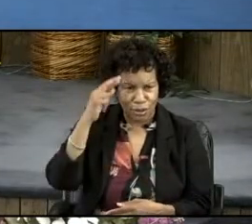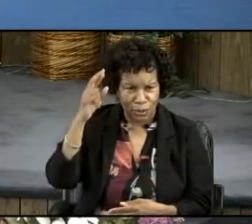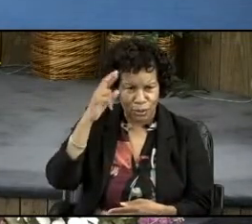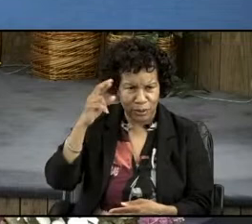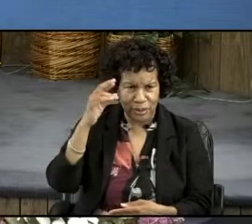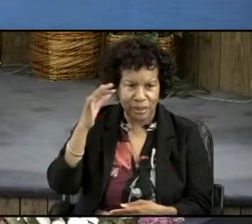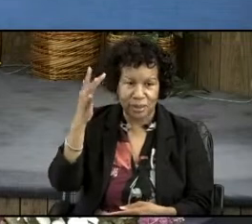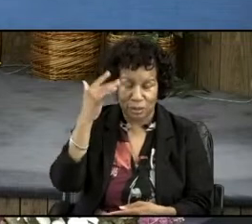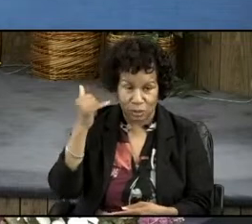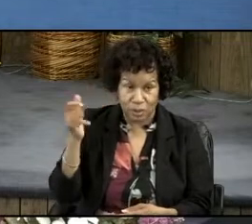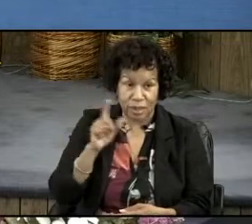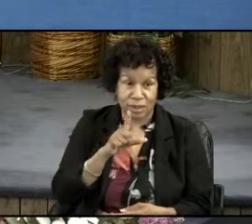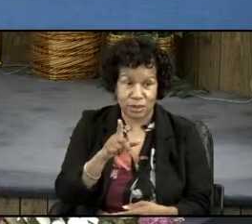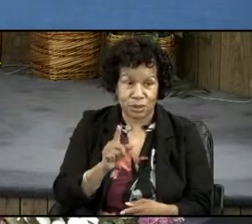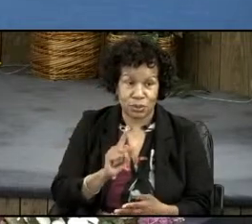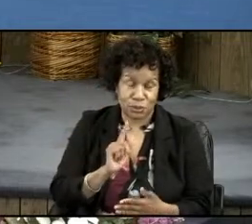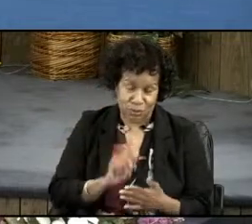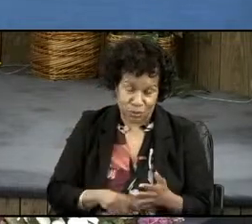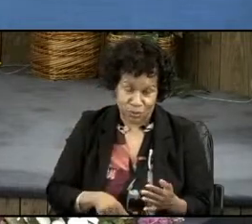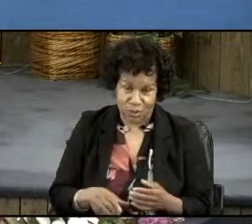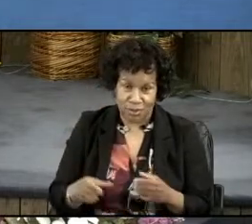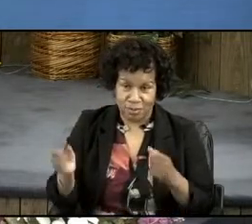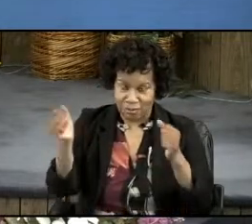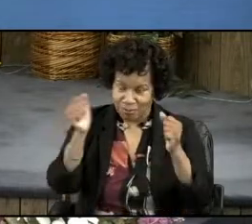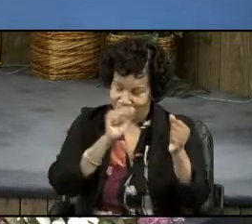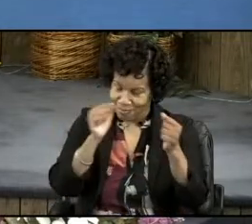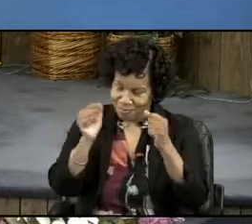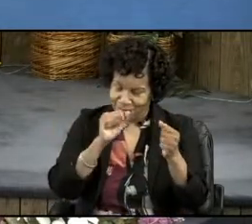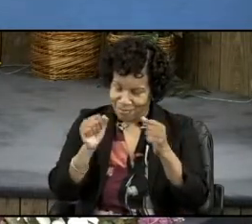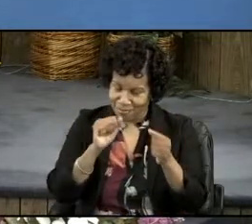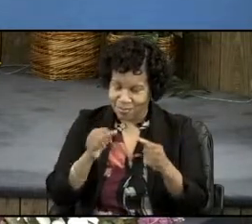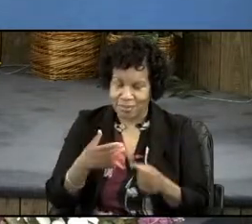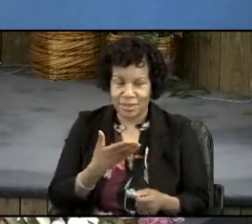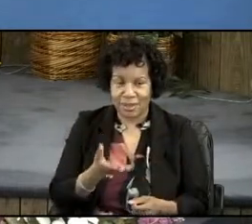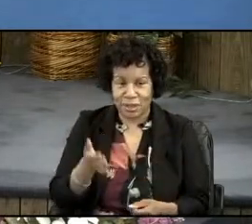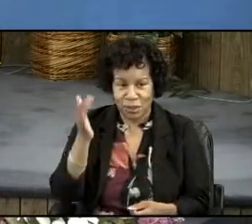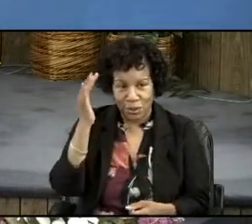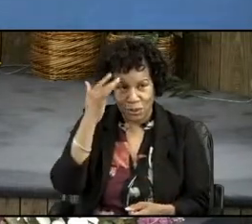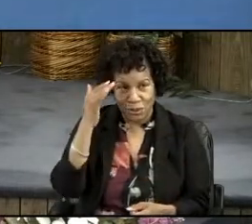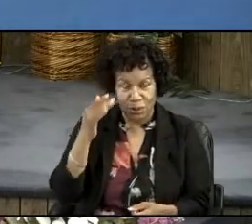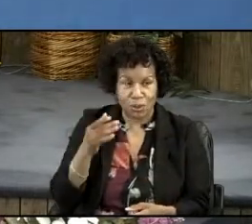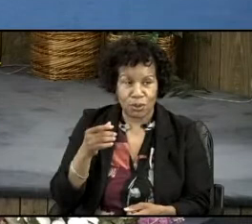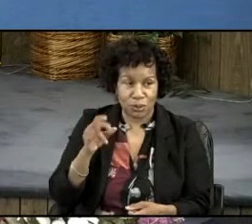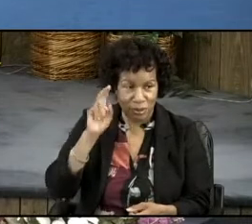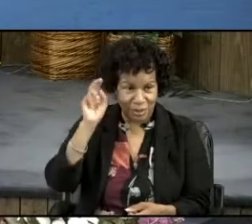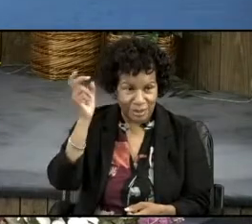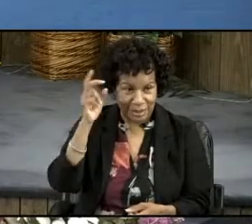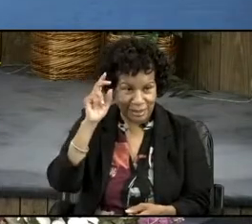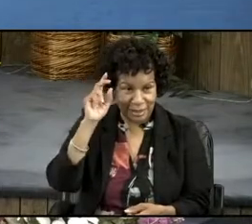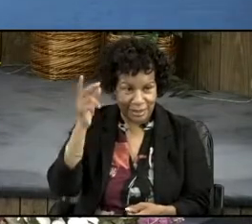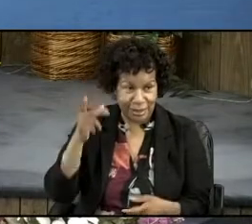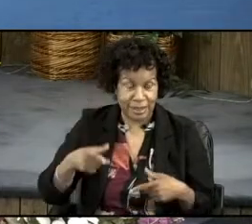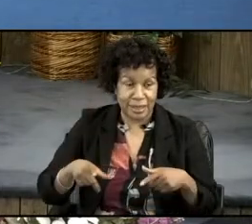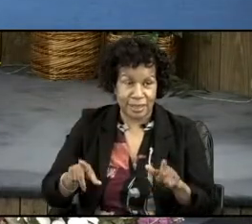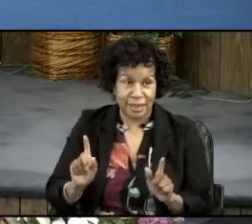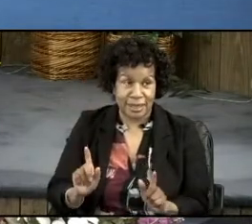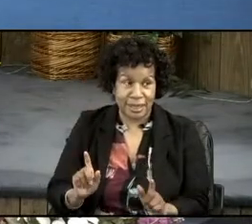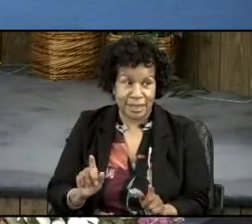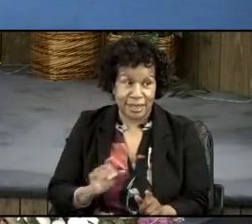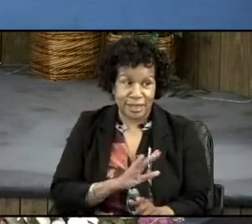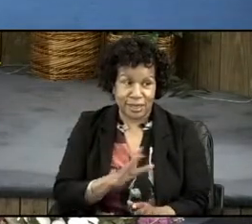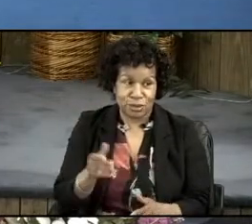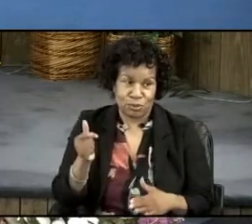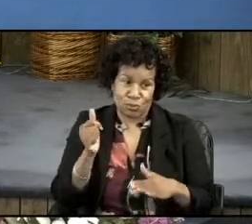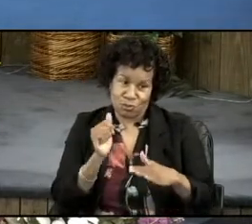why you can't fight. You know, the devil will let you hide for a little while, but sooner or later, he's coming to